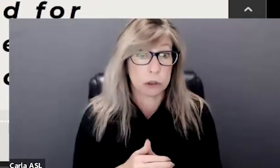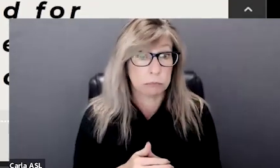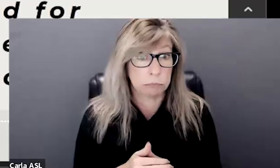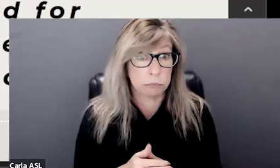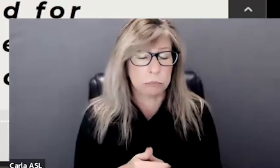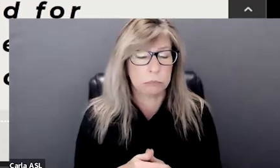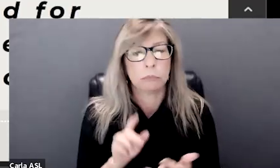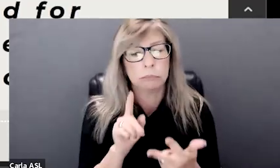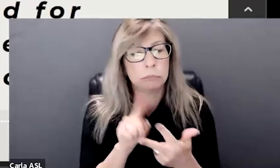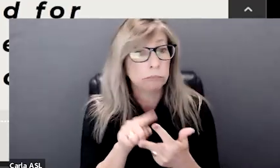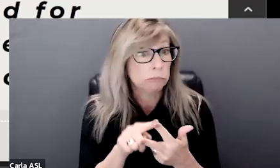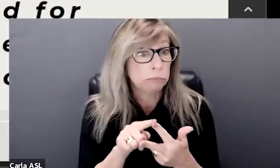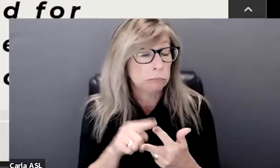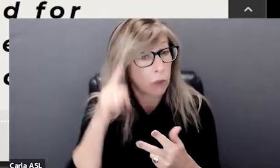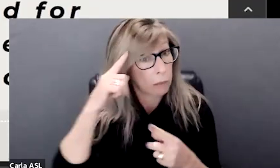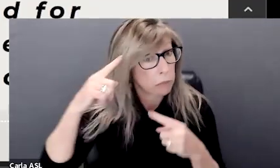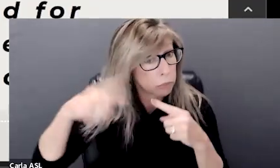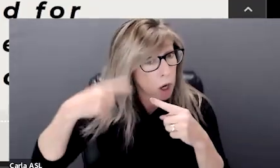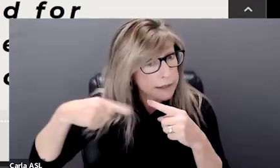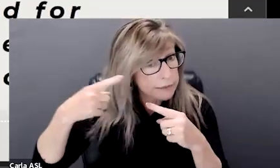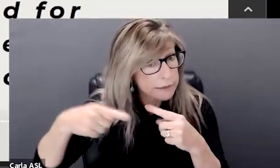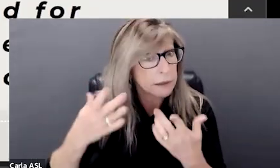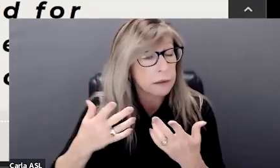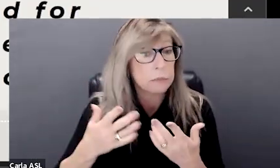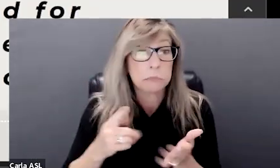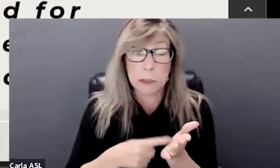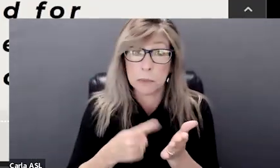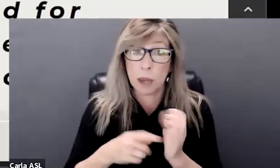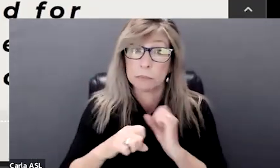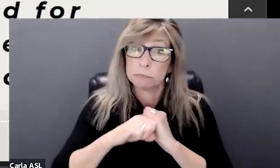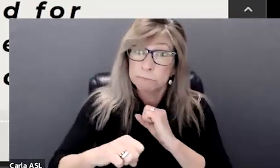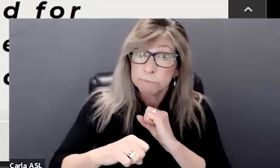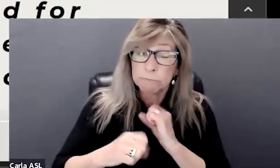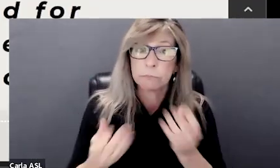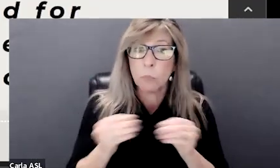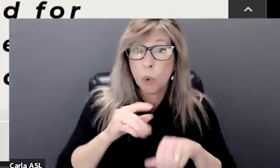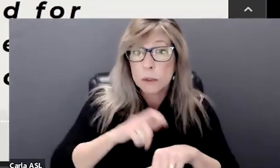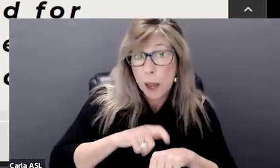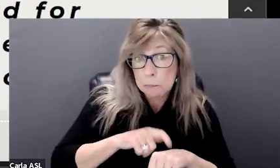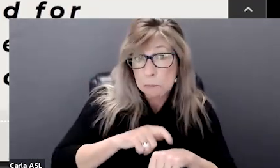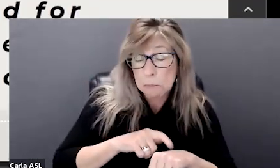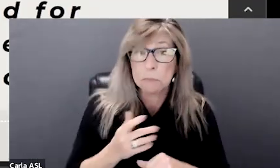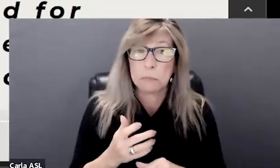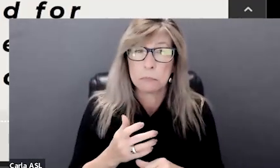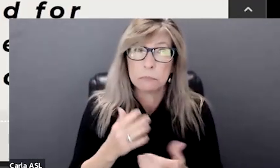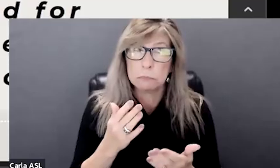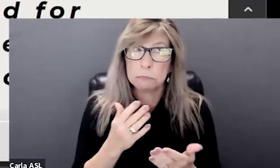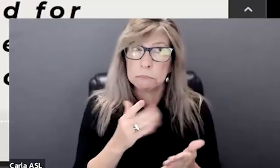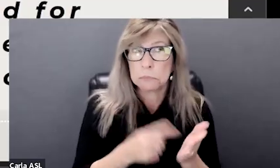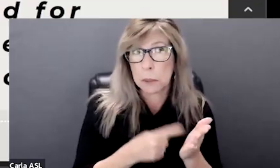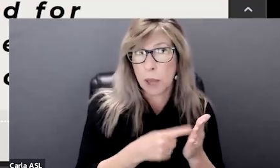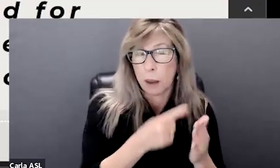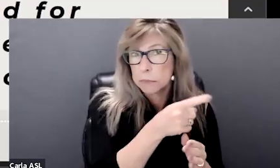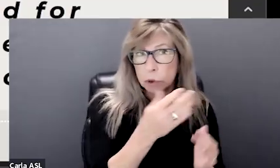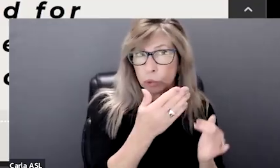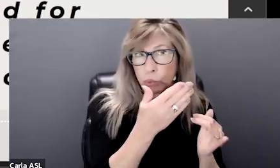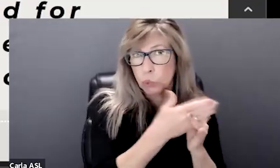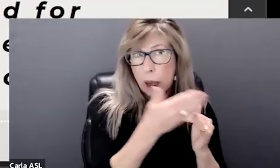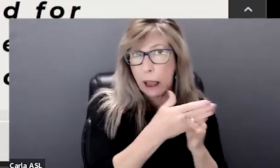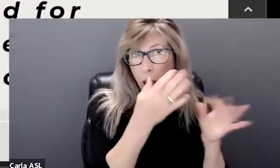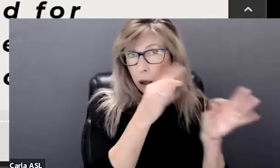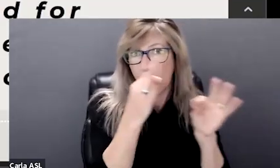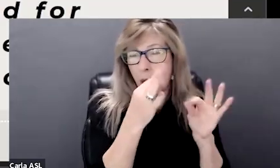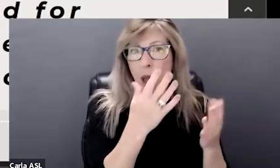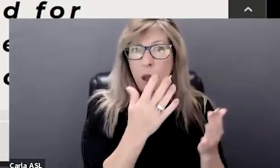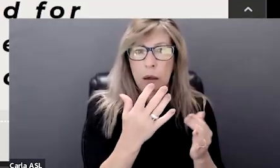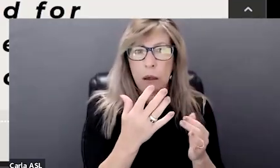more time, and that can be again related to the distracting, and it can be very helpful and an accommodation for someone to